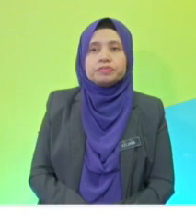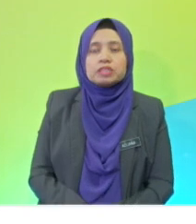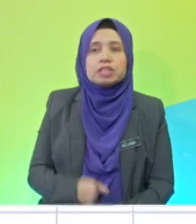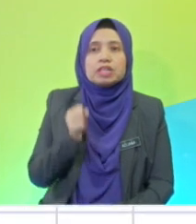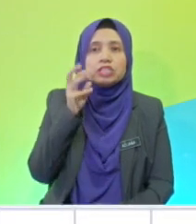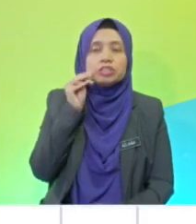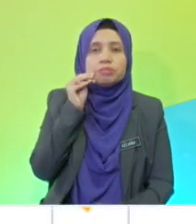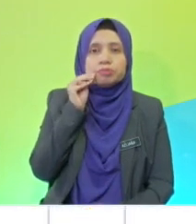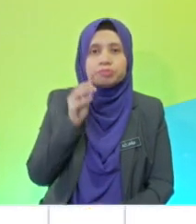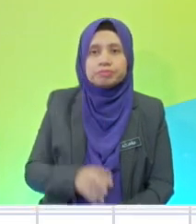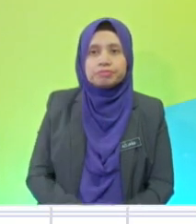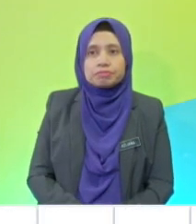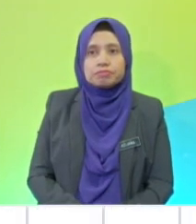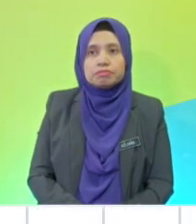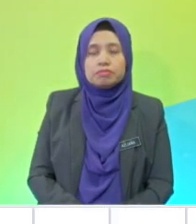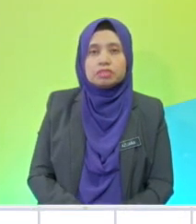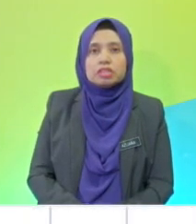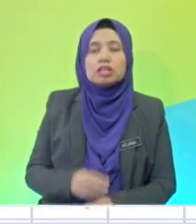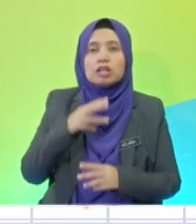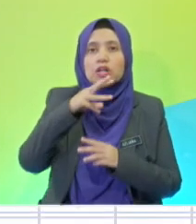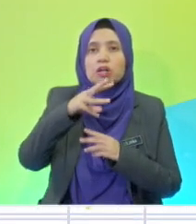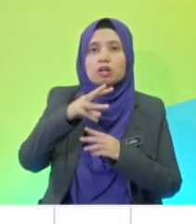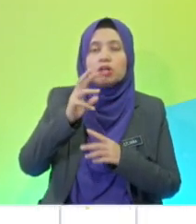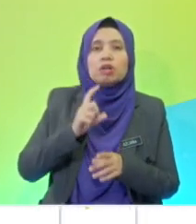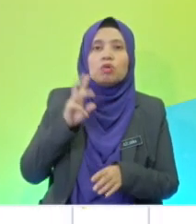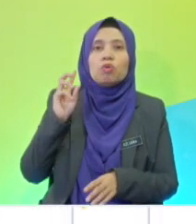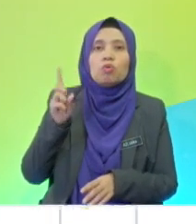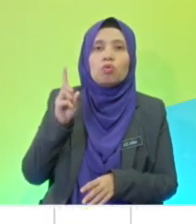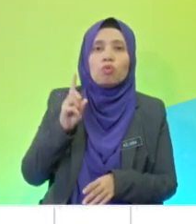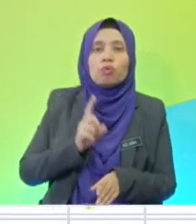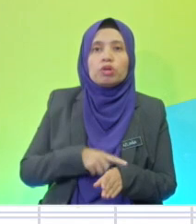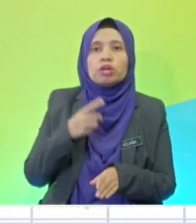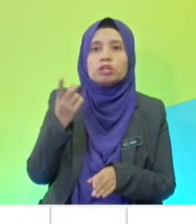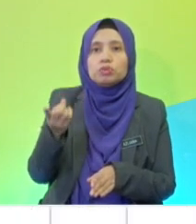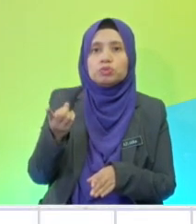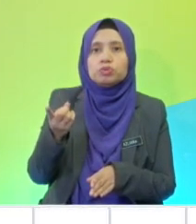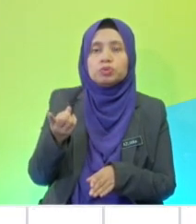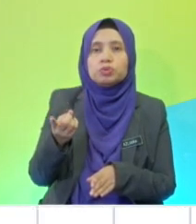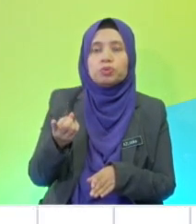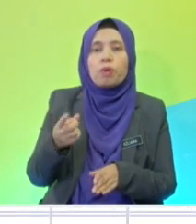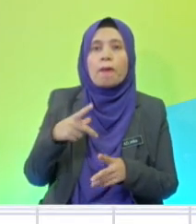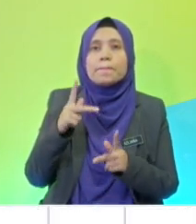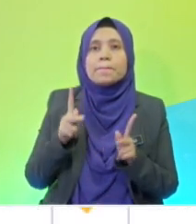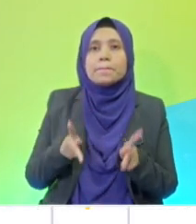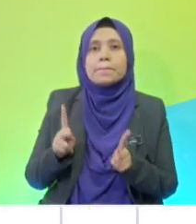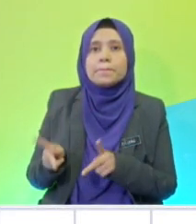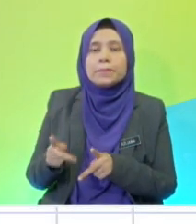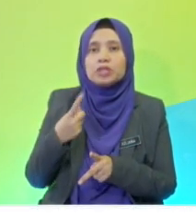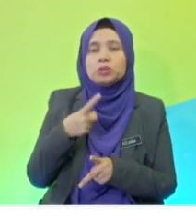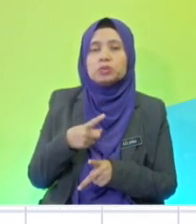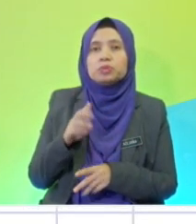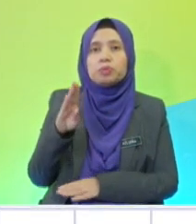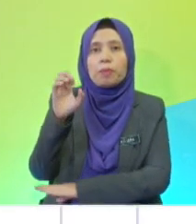Shamimi. Where do you plan to bury it? Okay, where do you plan to bury it?